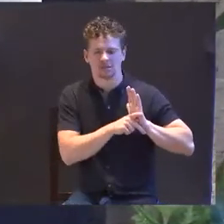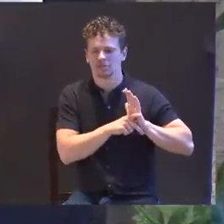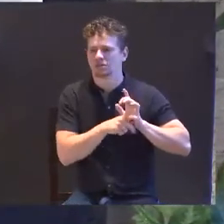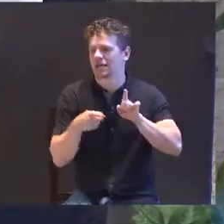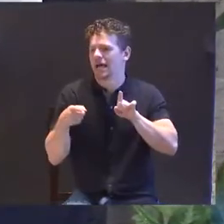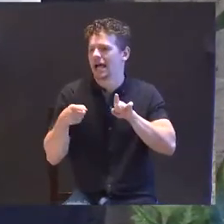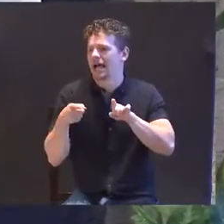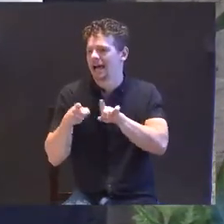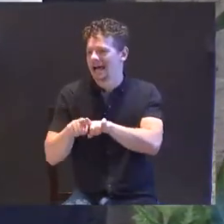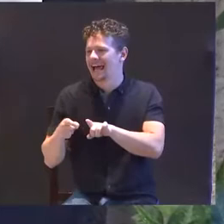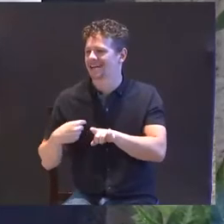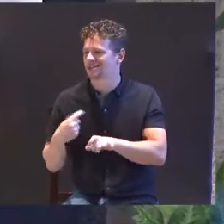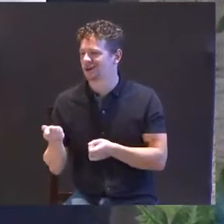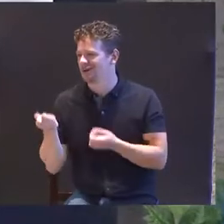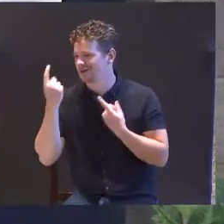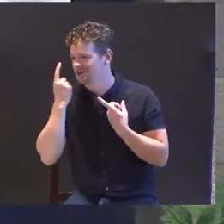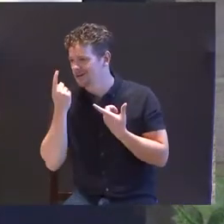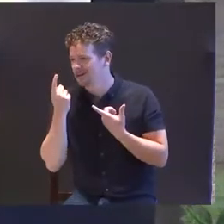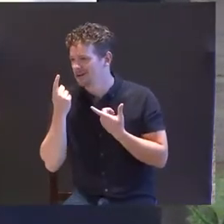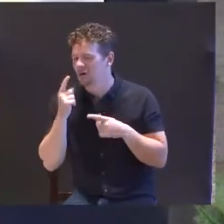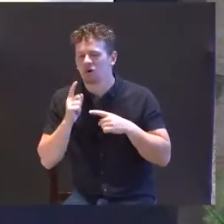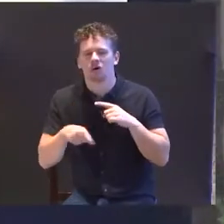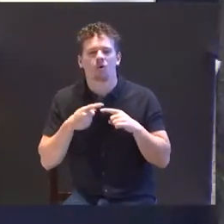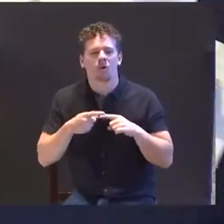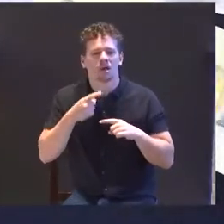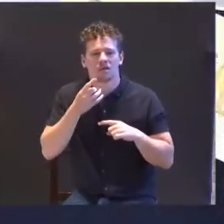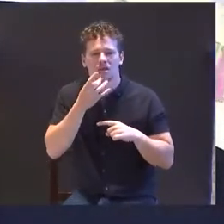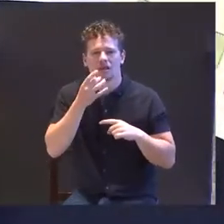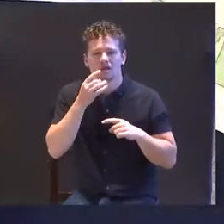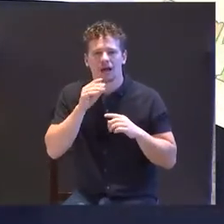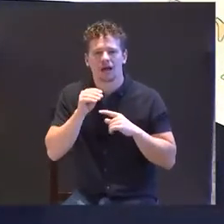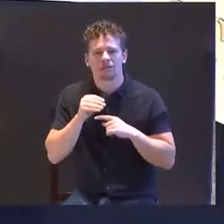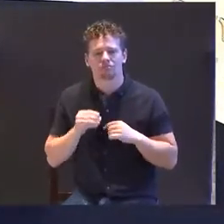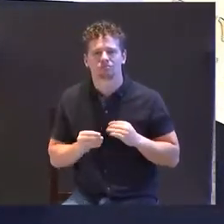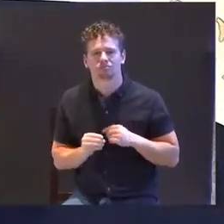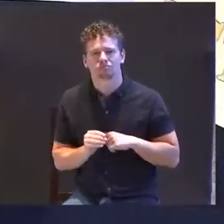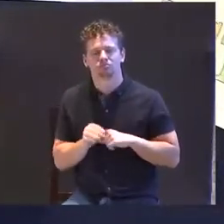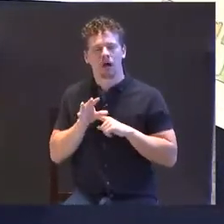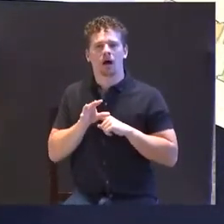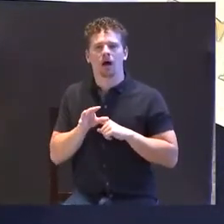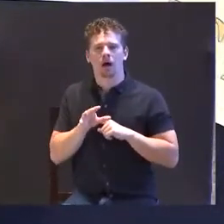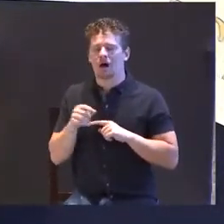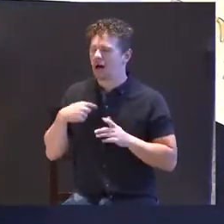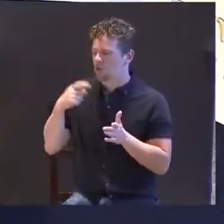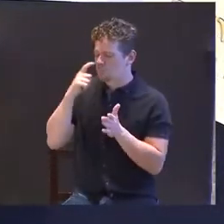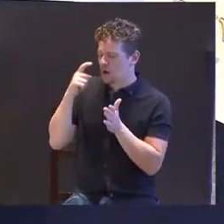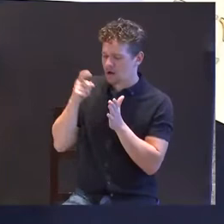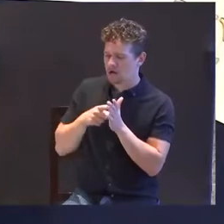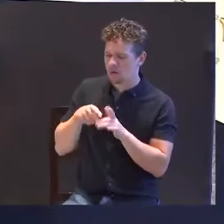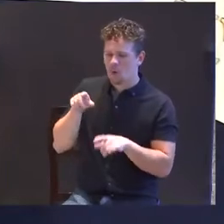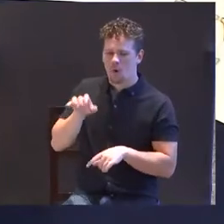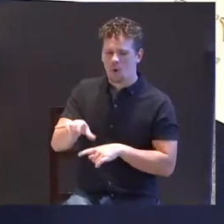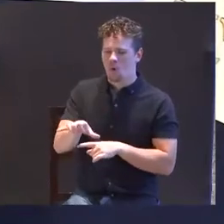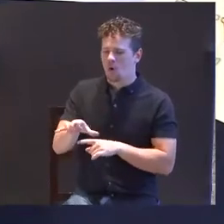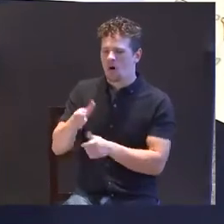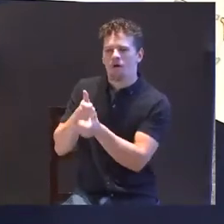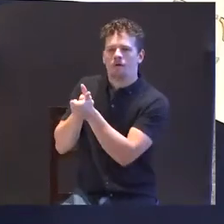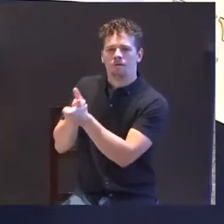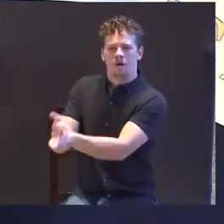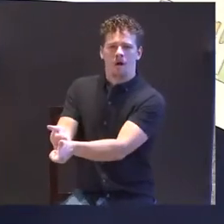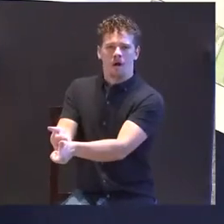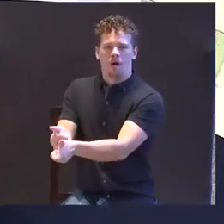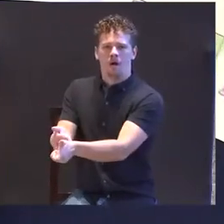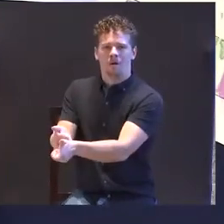principles so that when that light comes through me, that I recognize that light. That I recognize that light. And it's only